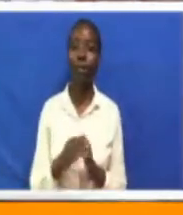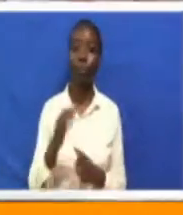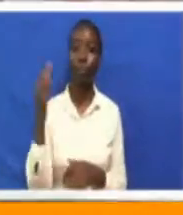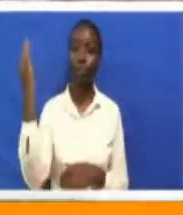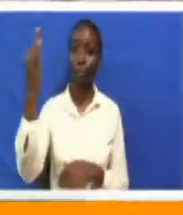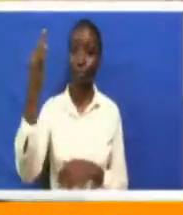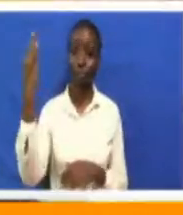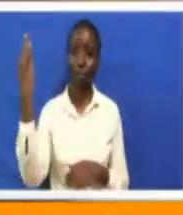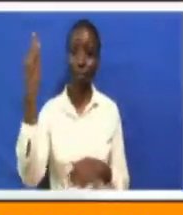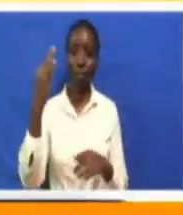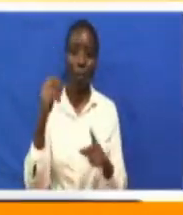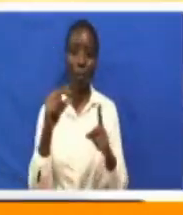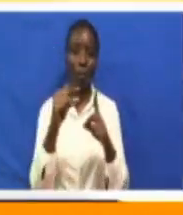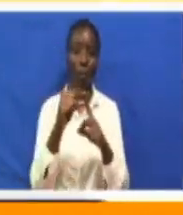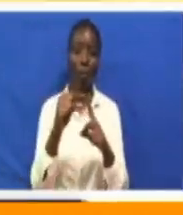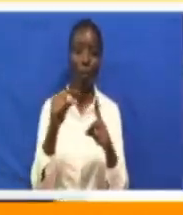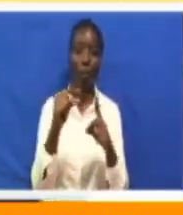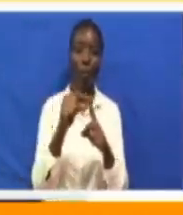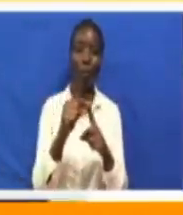three times